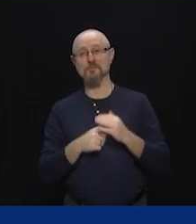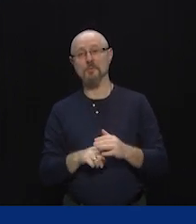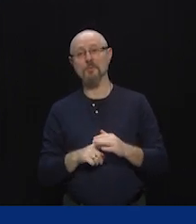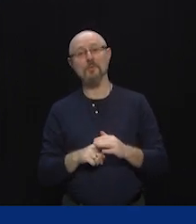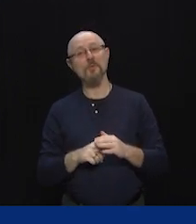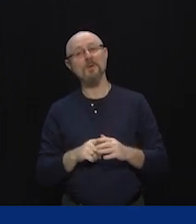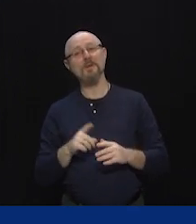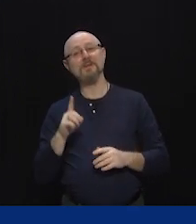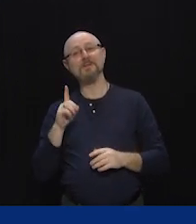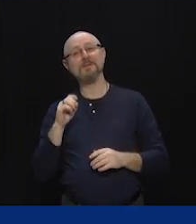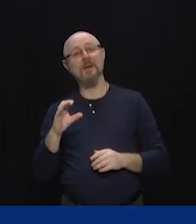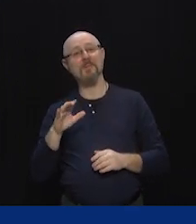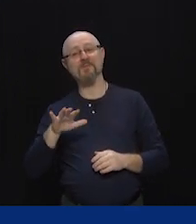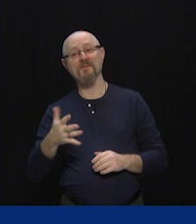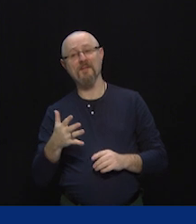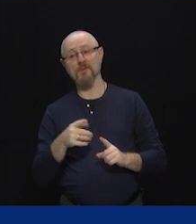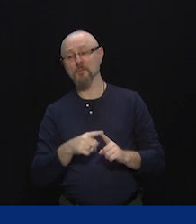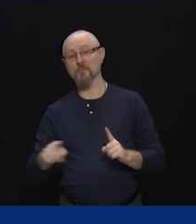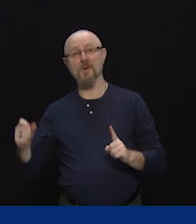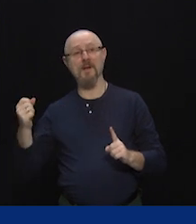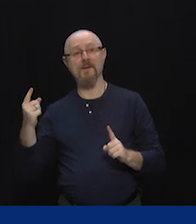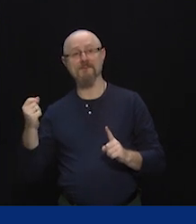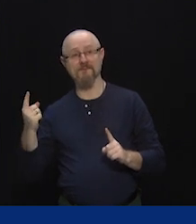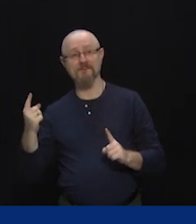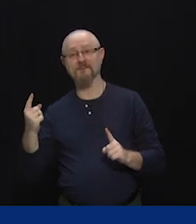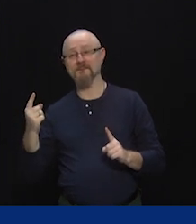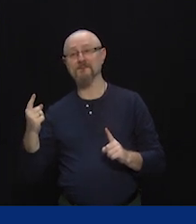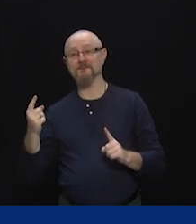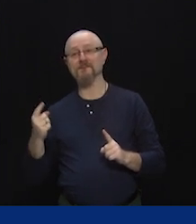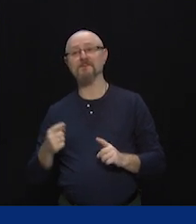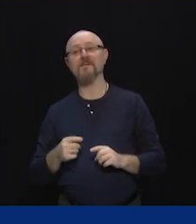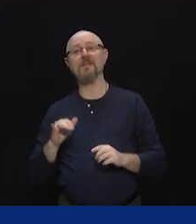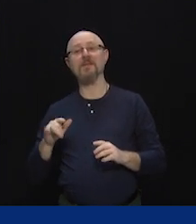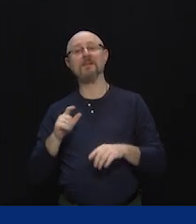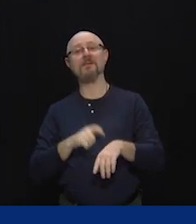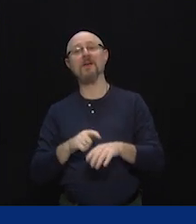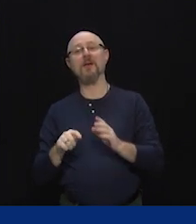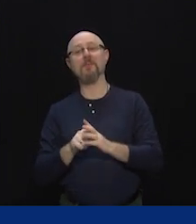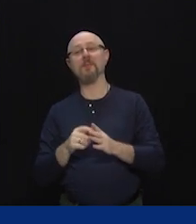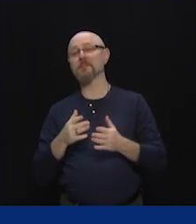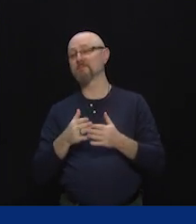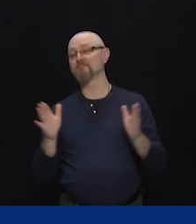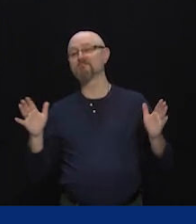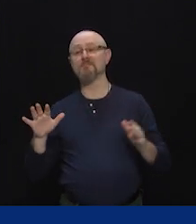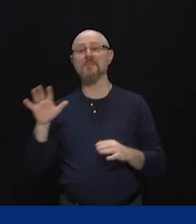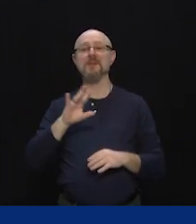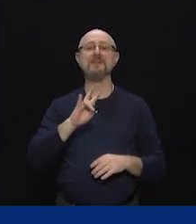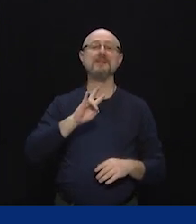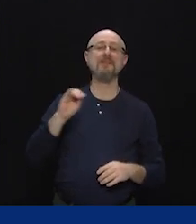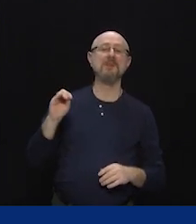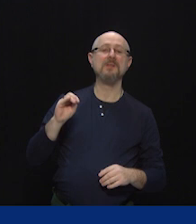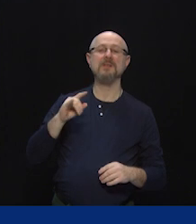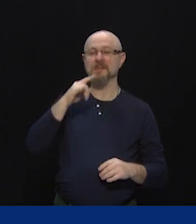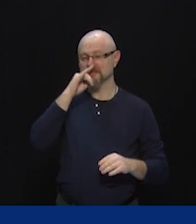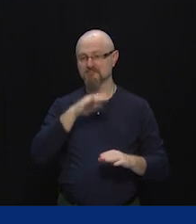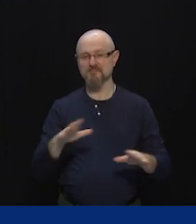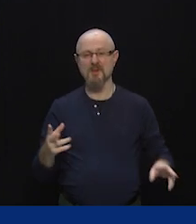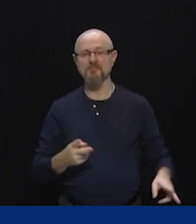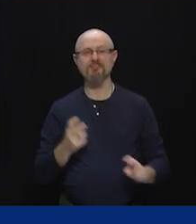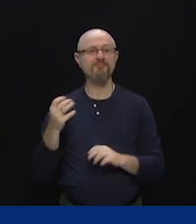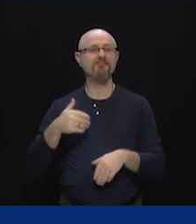of December 5th to 11th, when there were statewide 70 pediatric admissions, we've gone